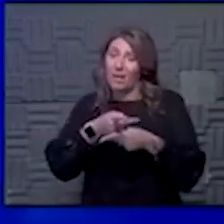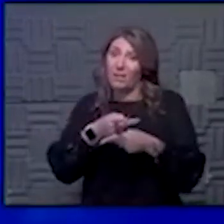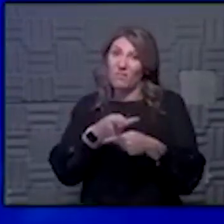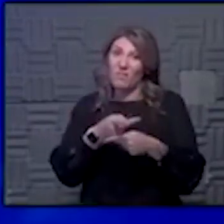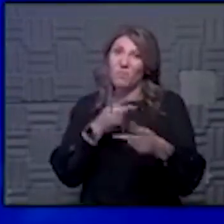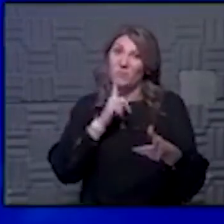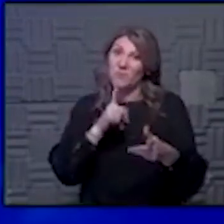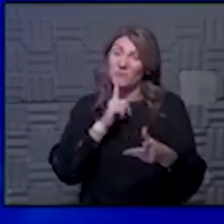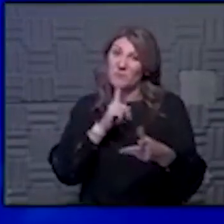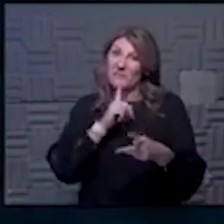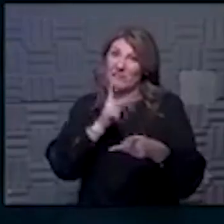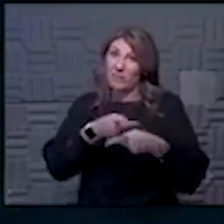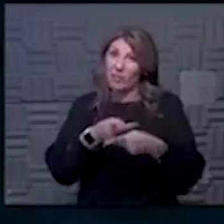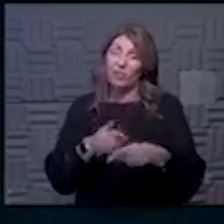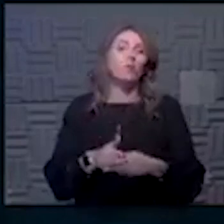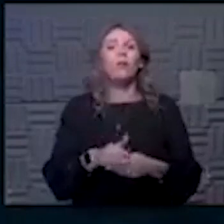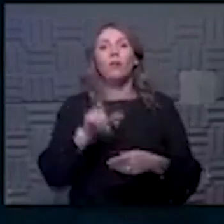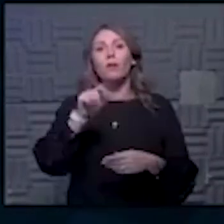your thoughts?